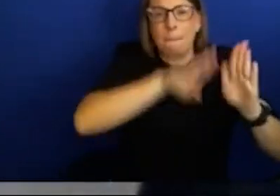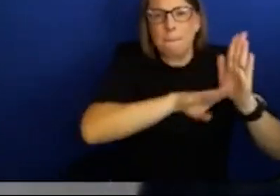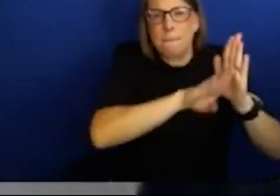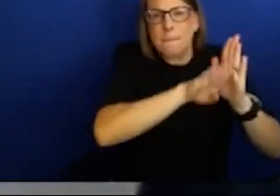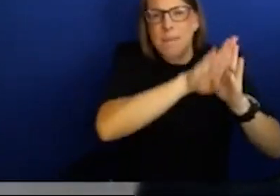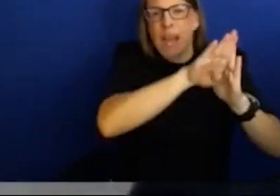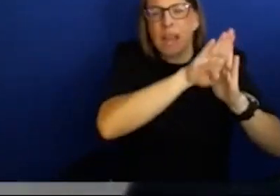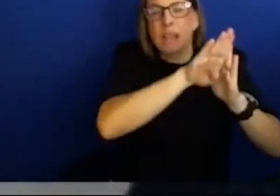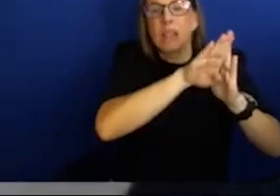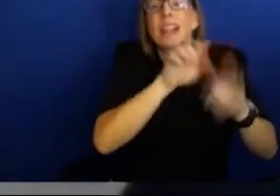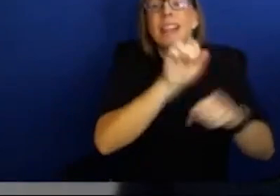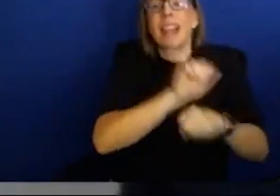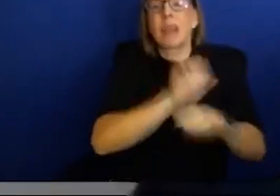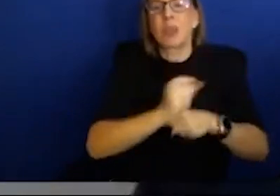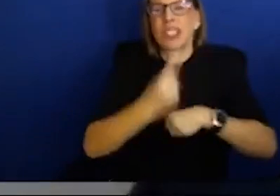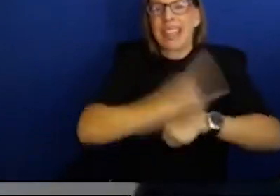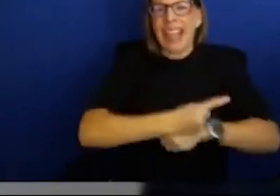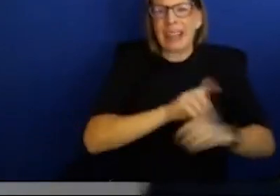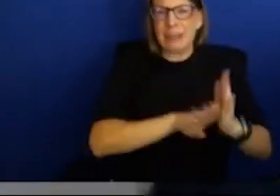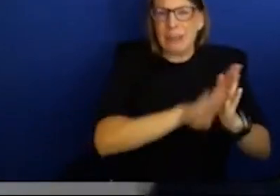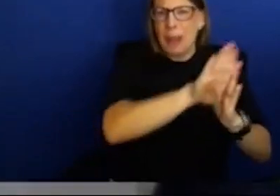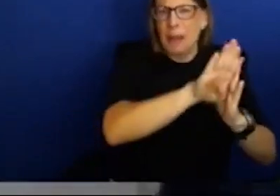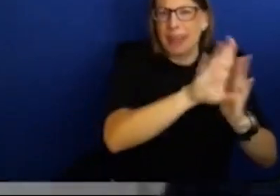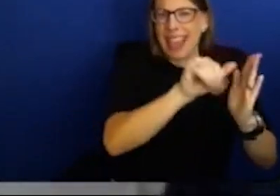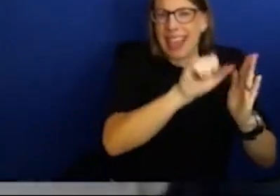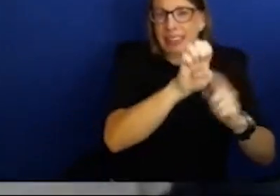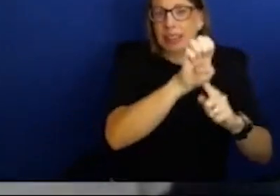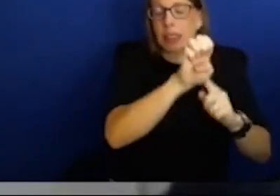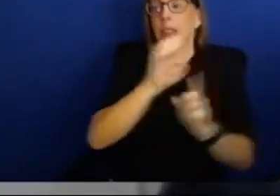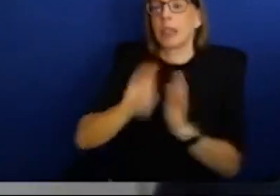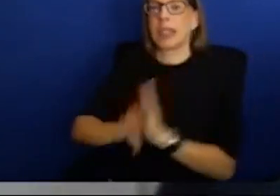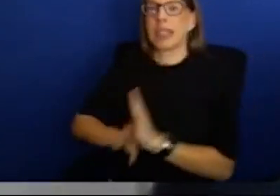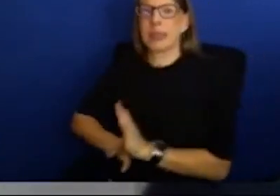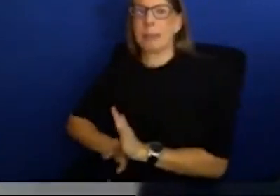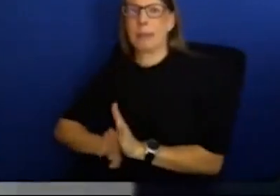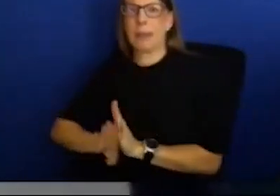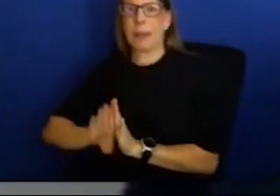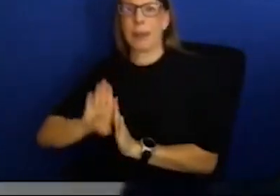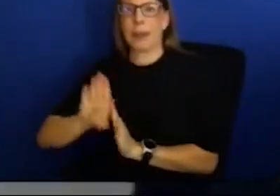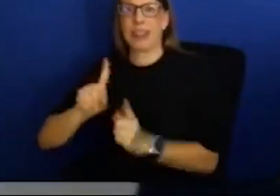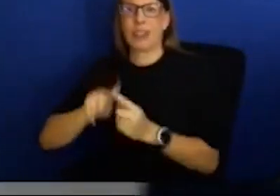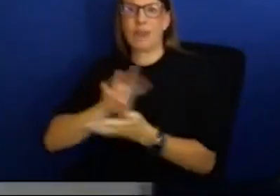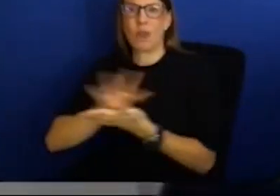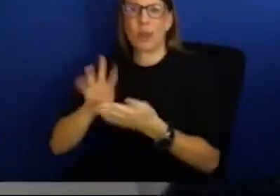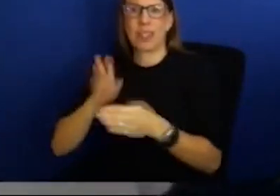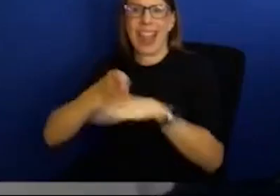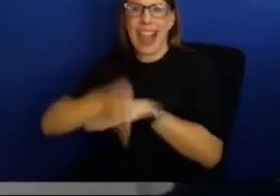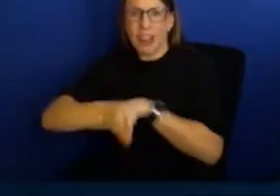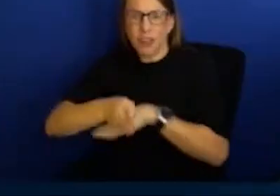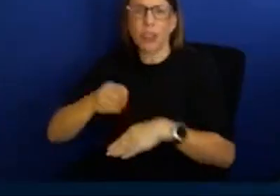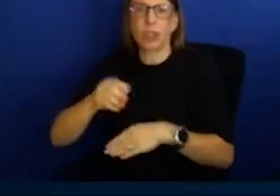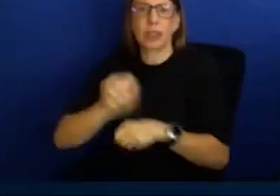peaked around Labor Day. So we should expect numbers to still be very high until about 4 weeks after Labor Day for Georgia.